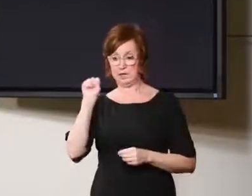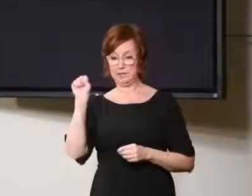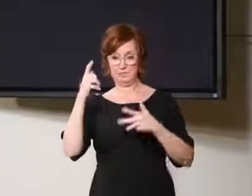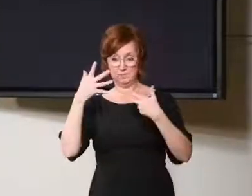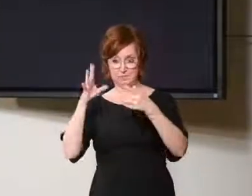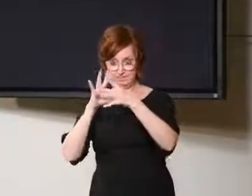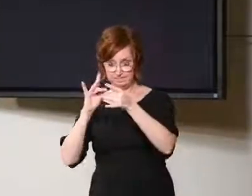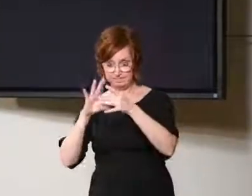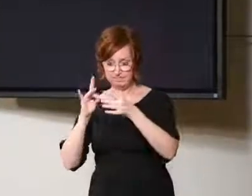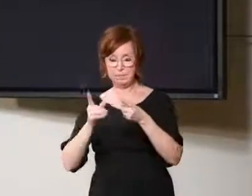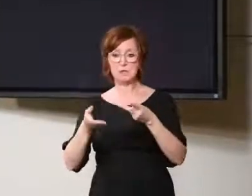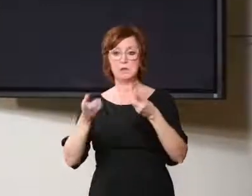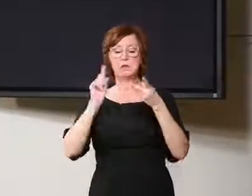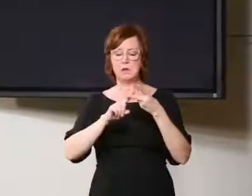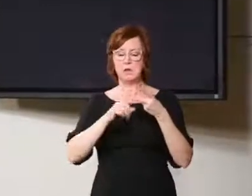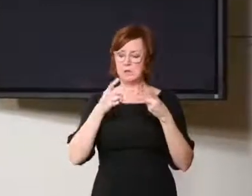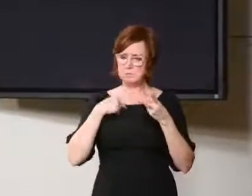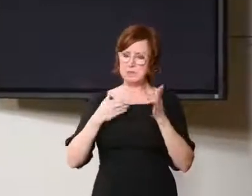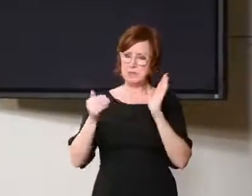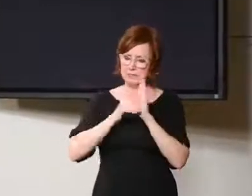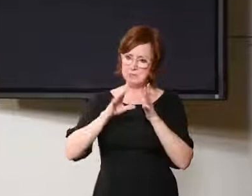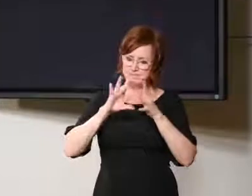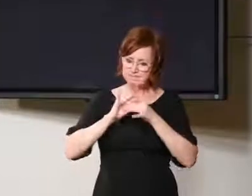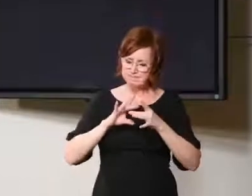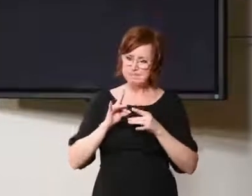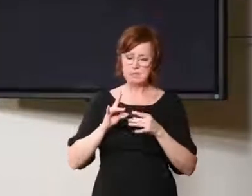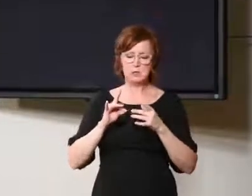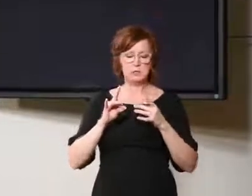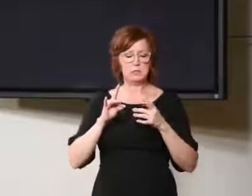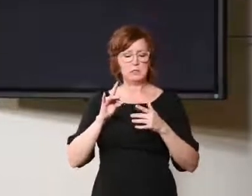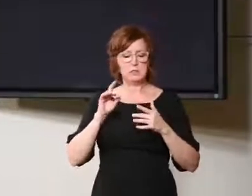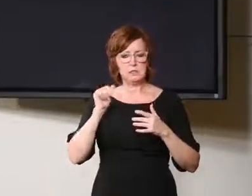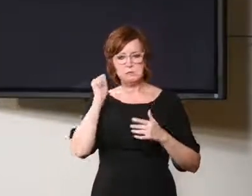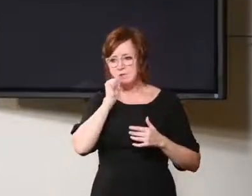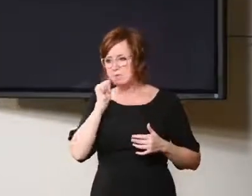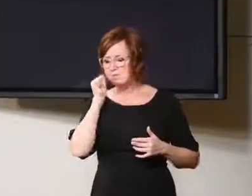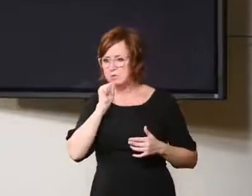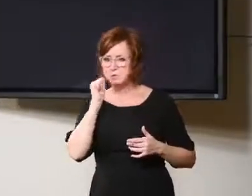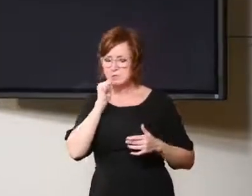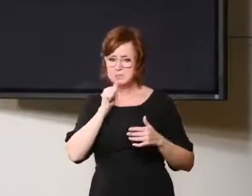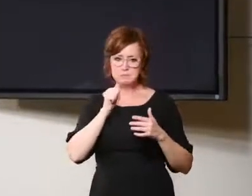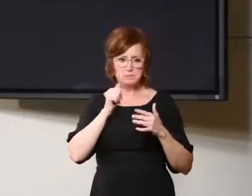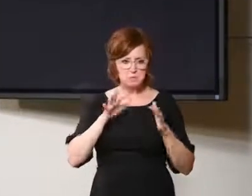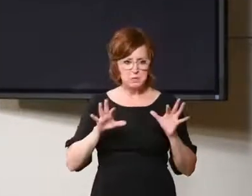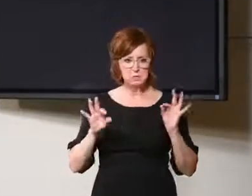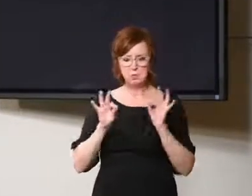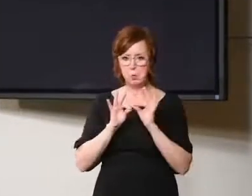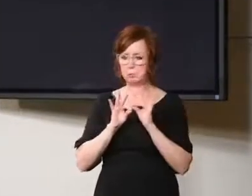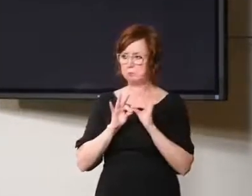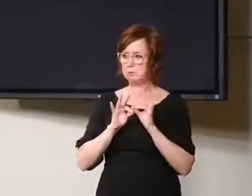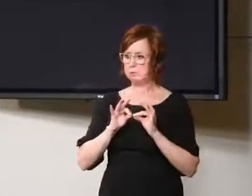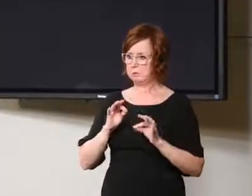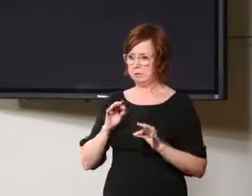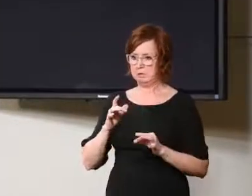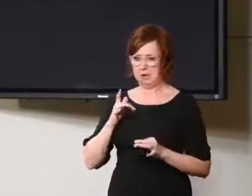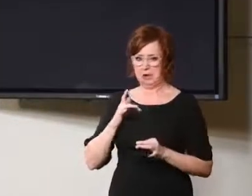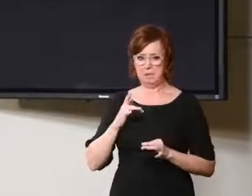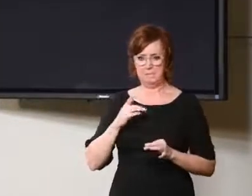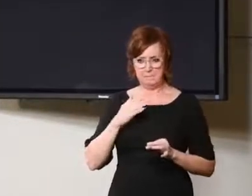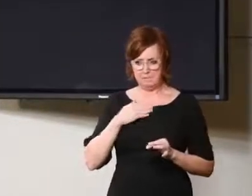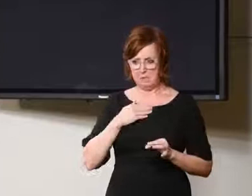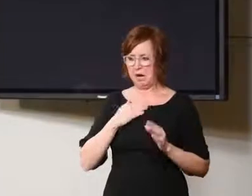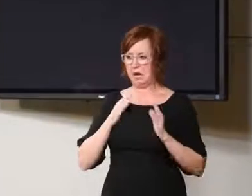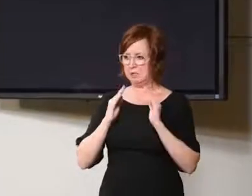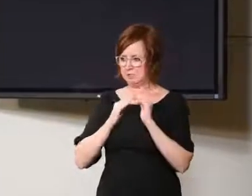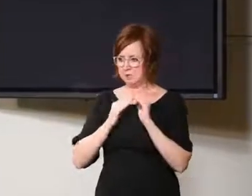be, in our everyday actions, we should be operating under the assumption that the community that we live in does have people